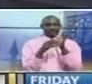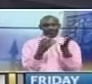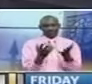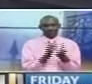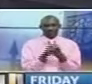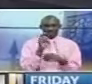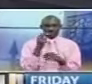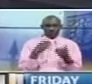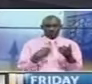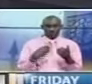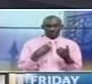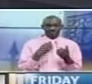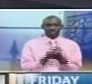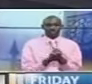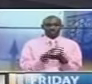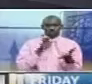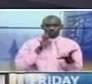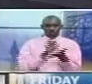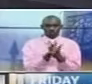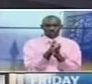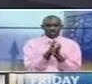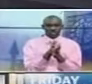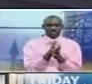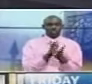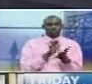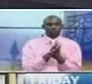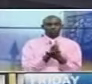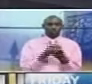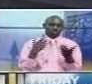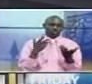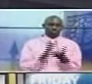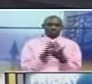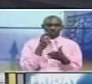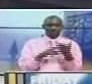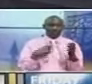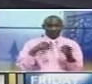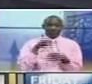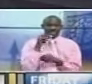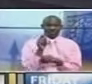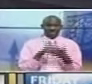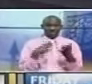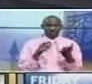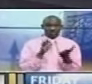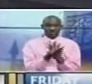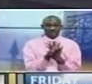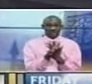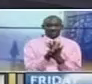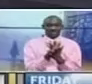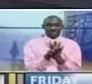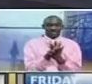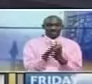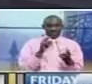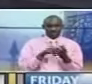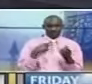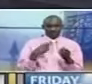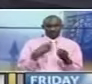second one is, do we say squash or squash? Many people find themselves saying squash, but